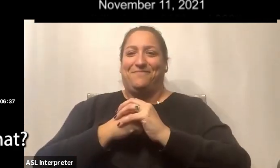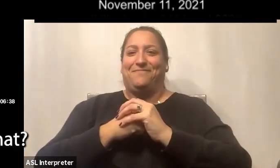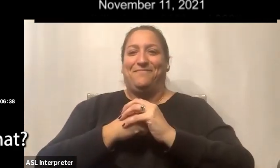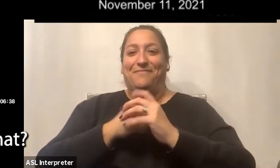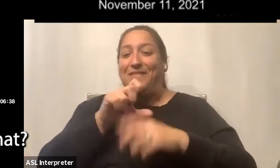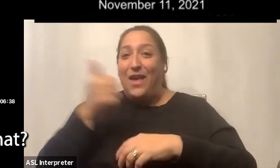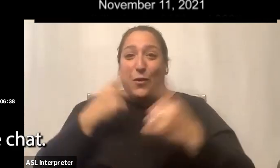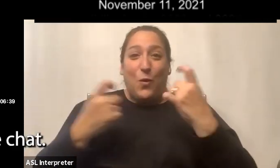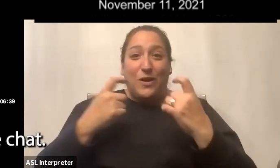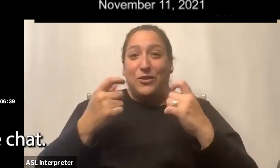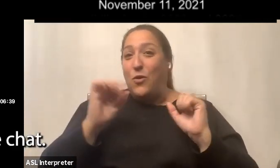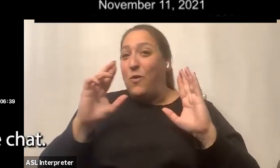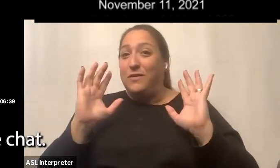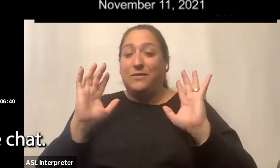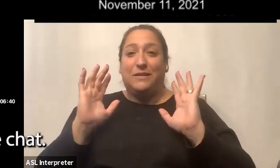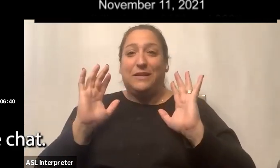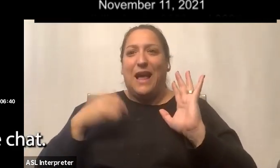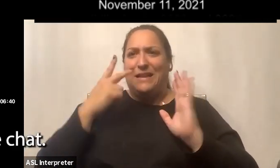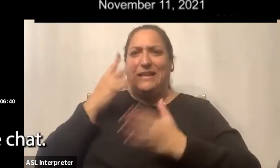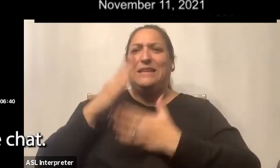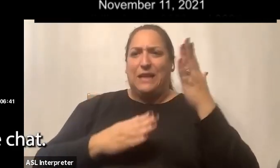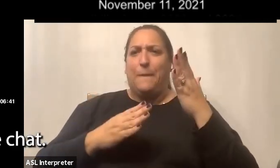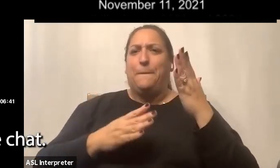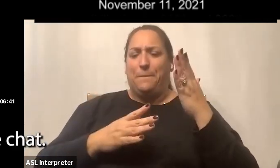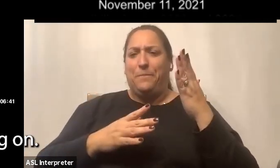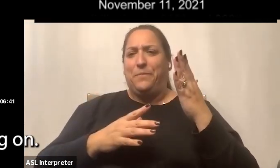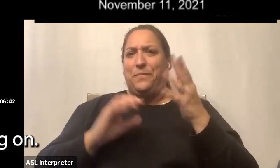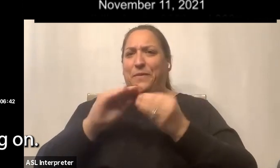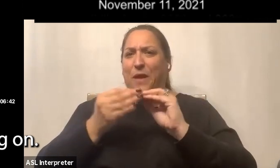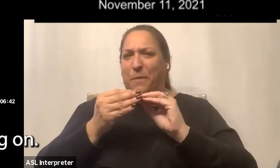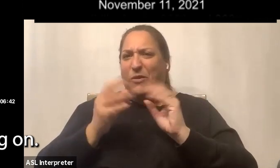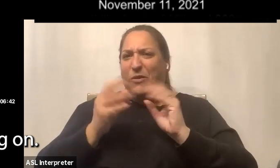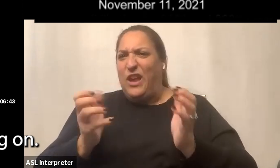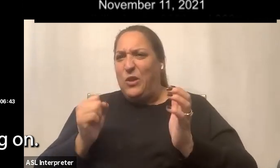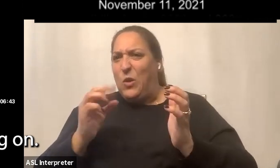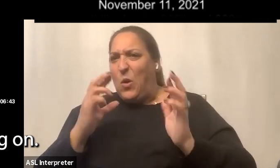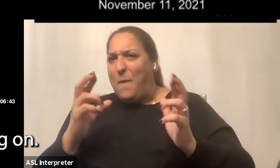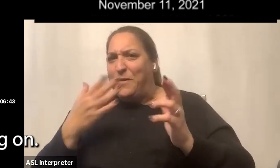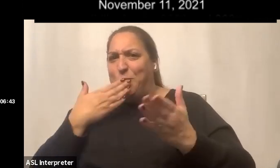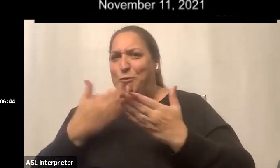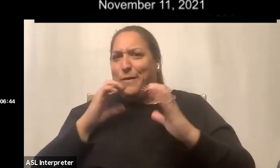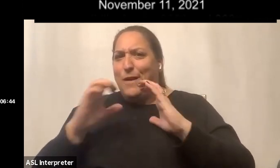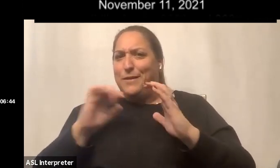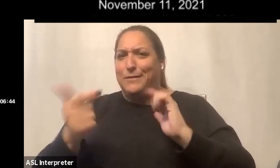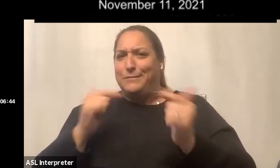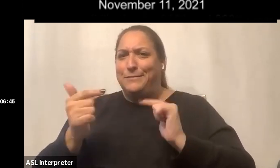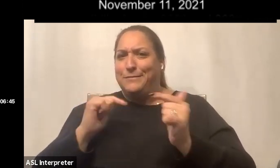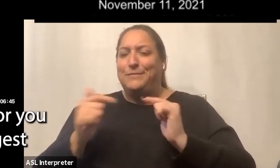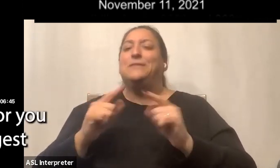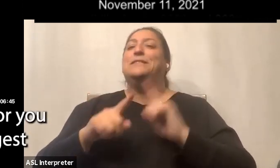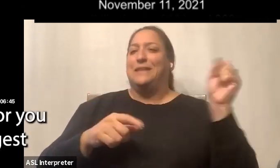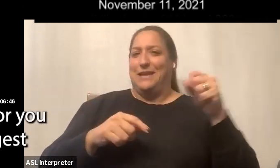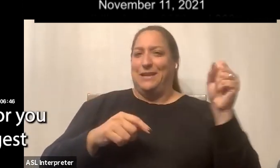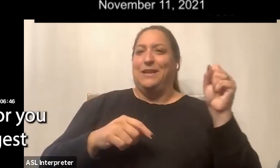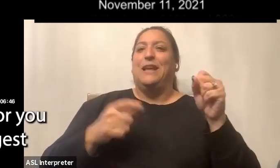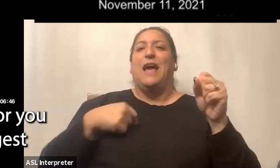any questions, or what? I see some numbers at the chat, so hopefully there's been some good conversation going on. There has been, yes, and I